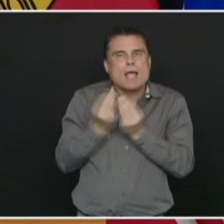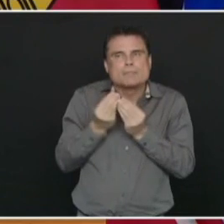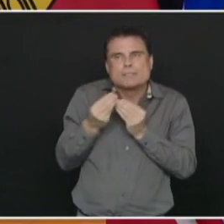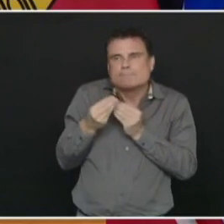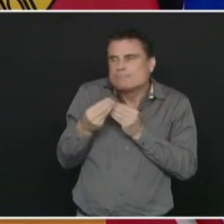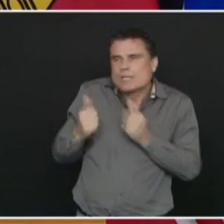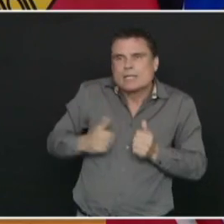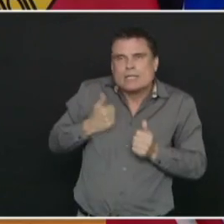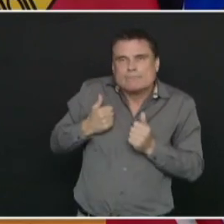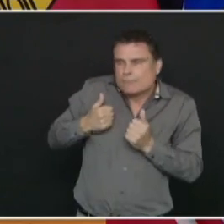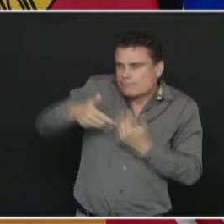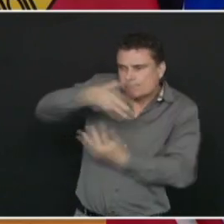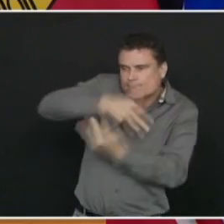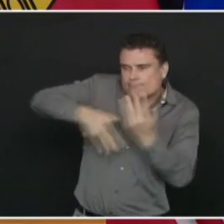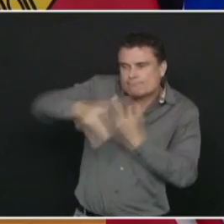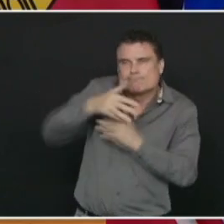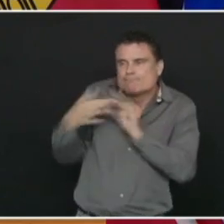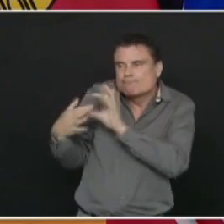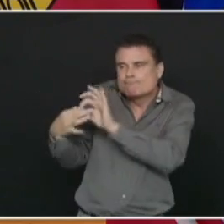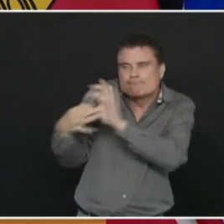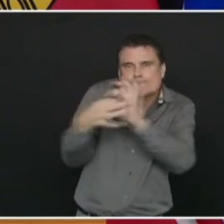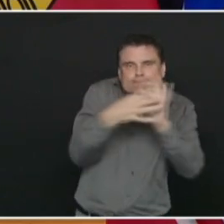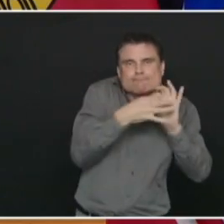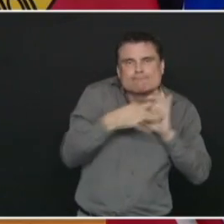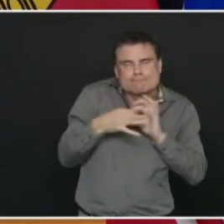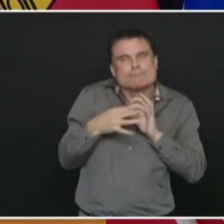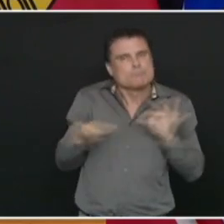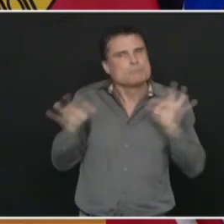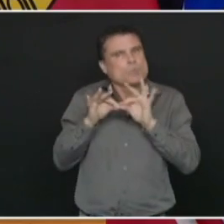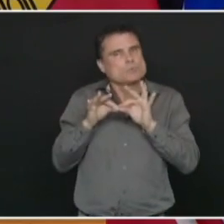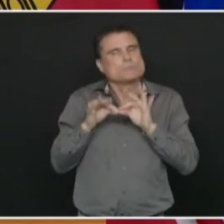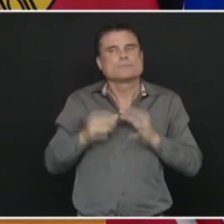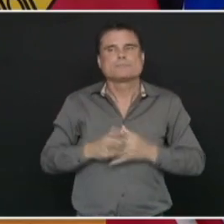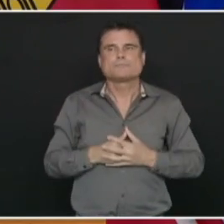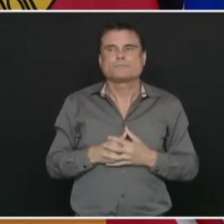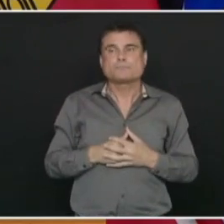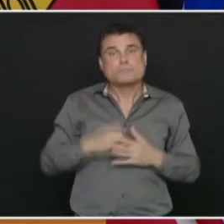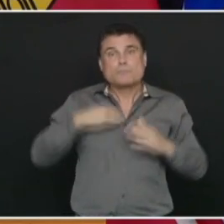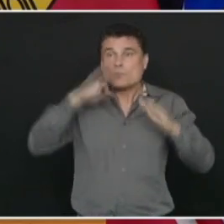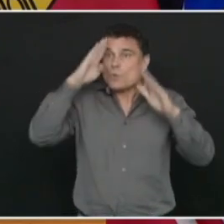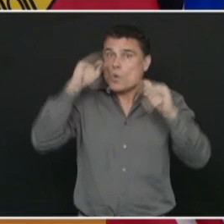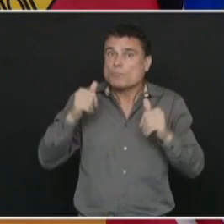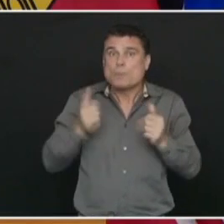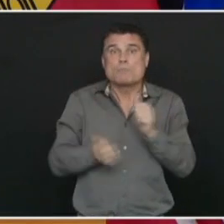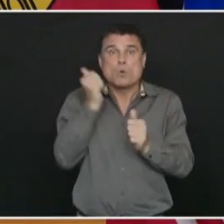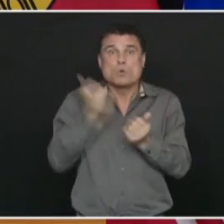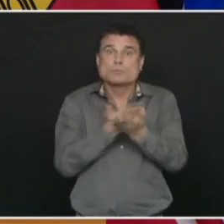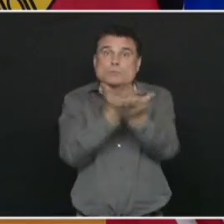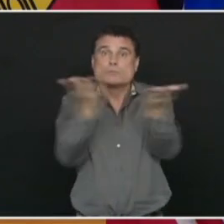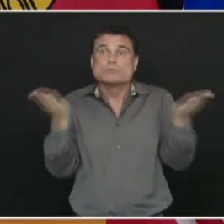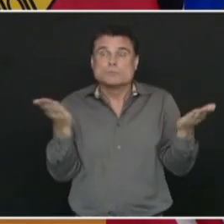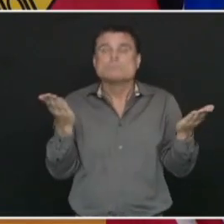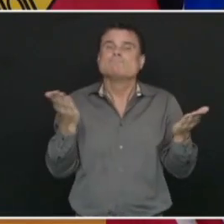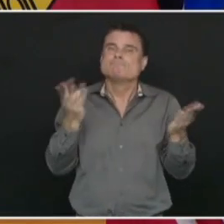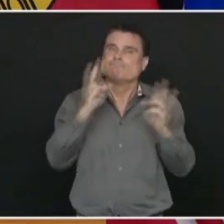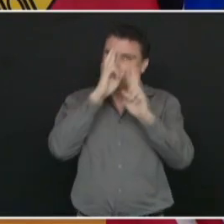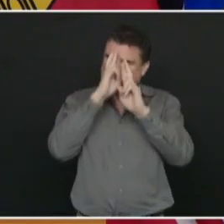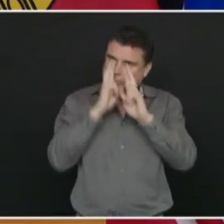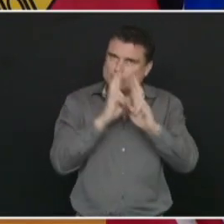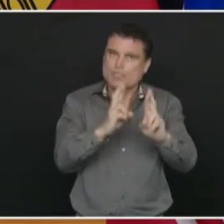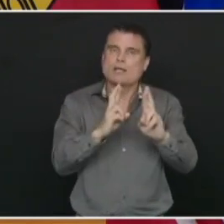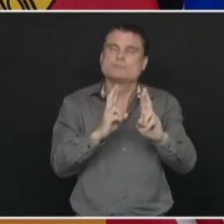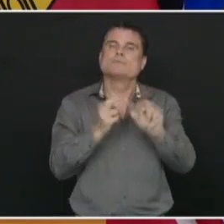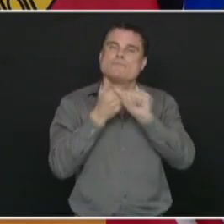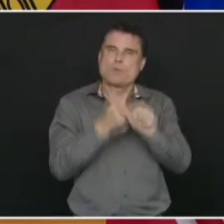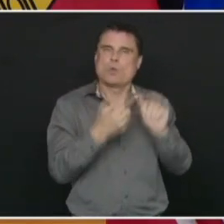this pandemic and keeping our families and our communities safe here in British Columbia. I want to say thank you as well to the many volunteers who